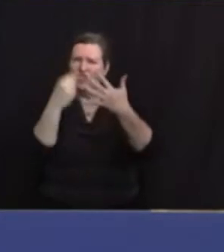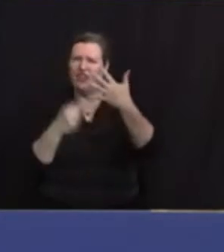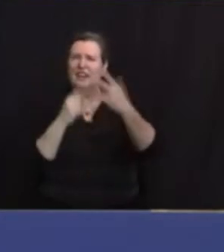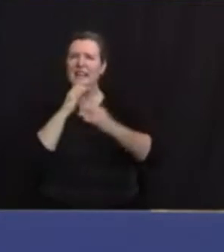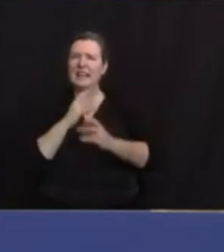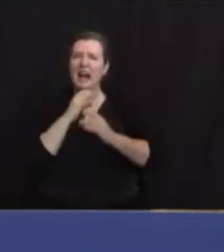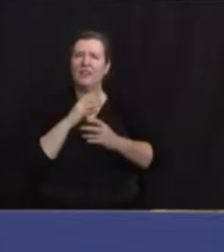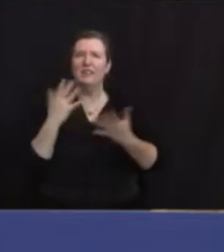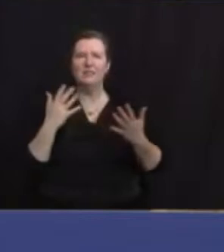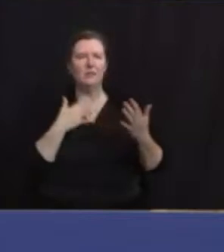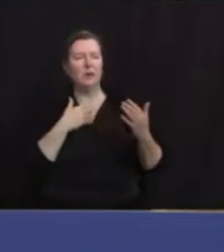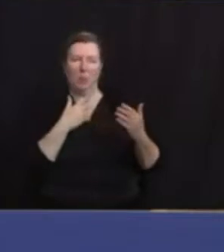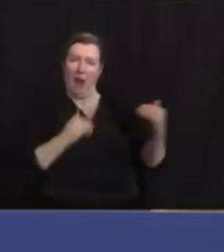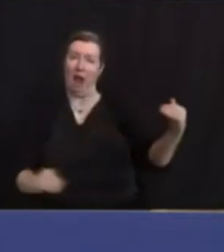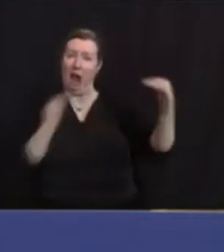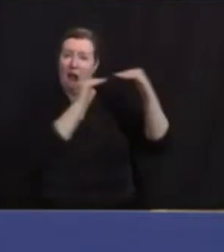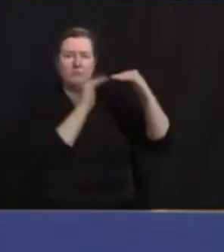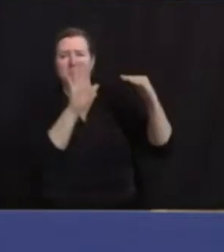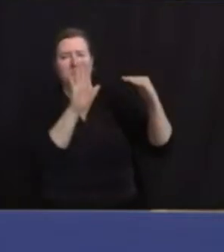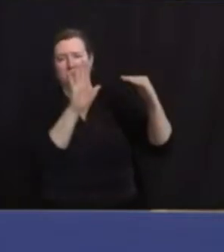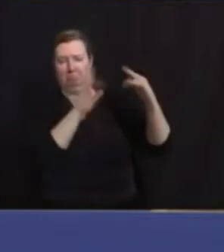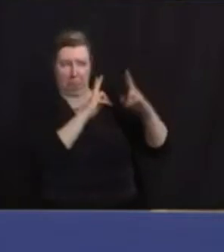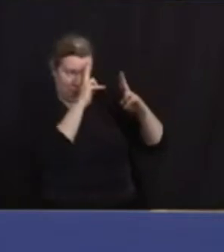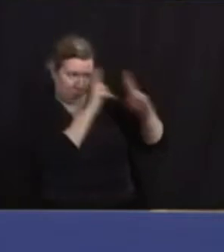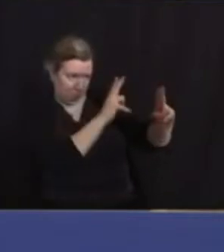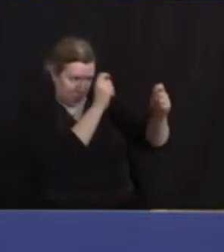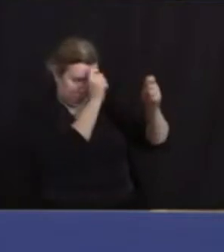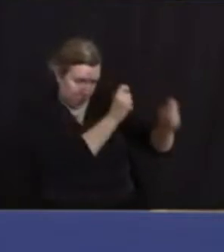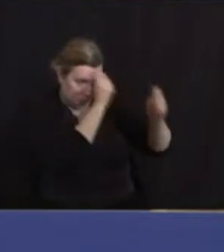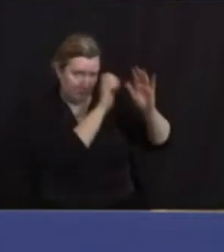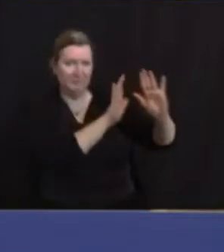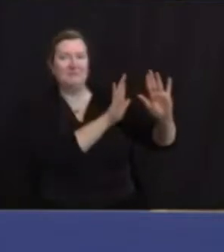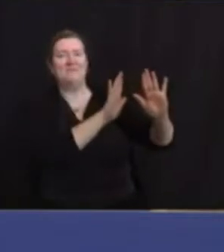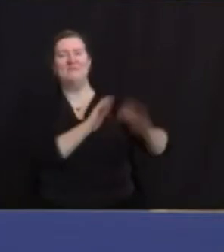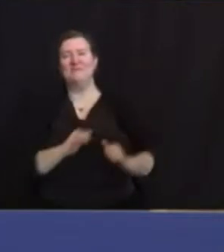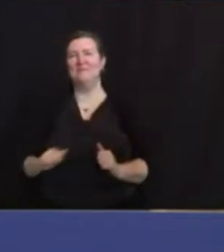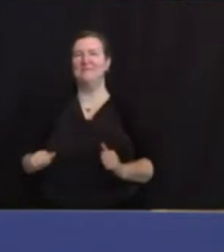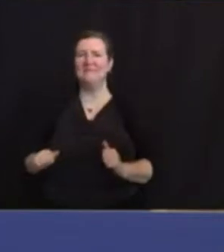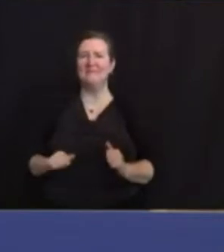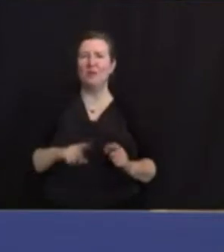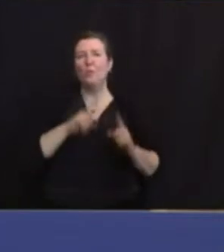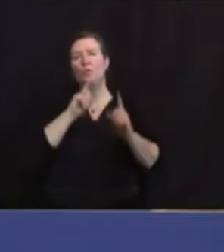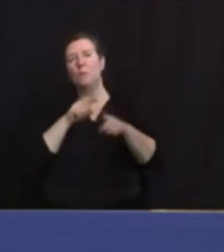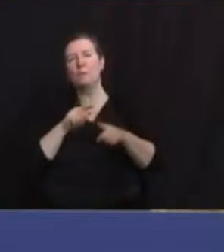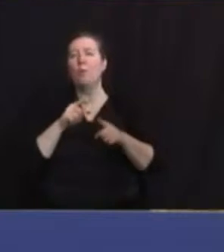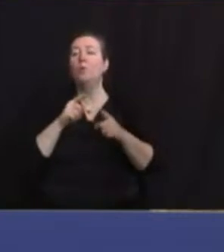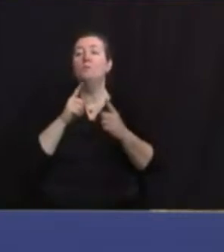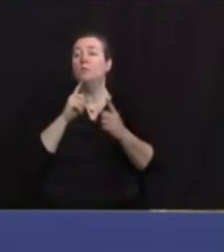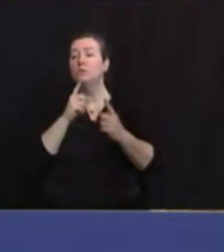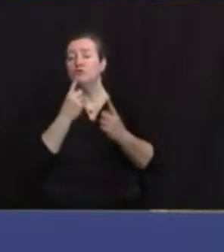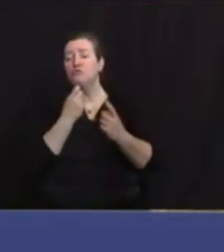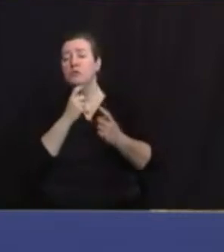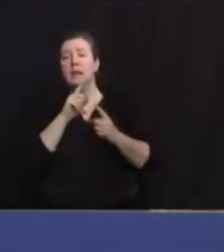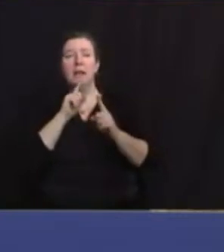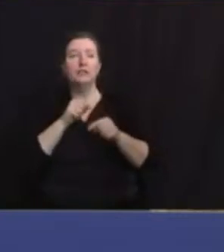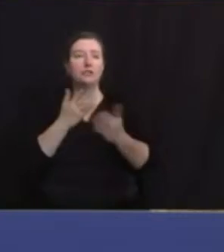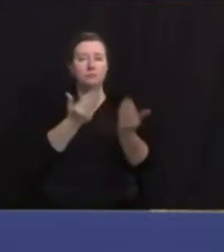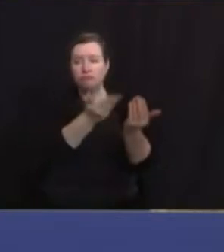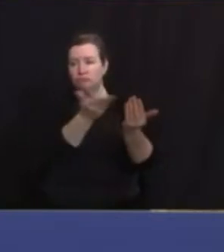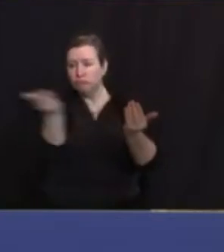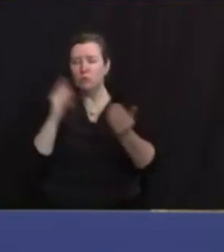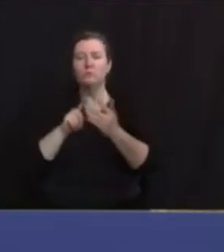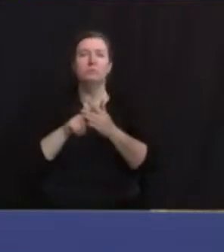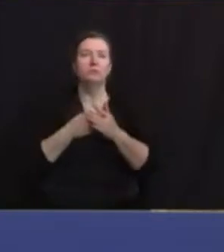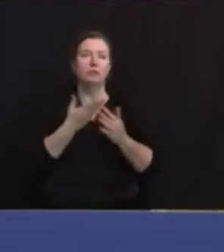This gives me the opportunity to stay. We'll start over here with Matt Arco. Tomorrow we'll be in the rhythm,